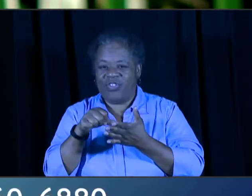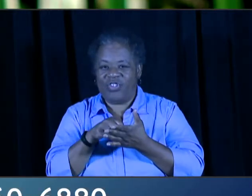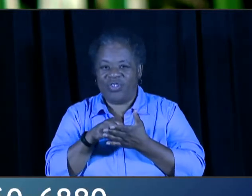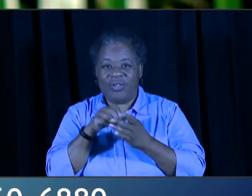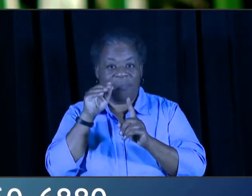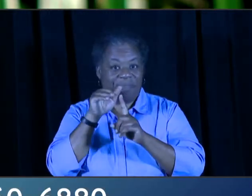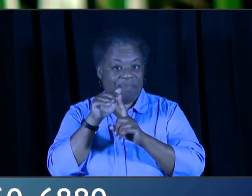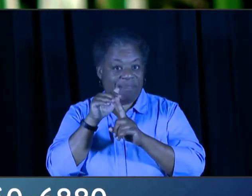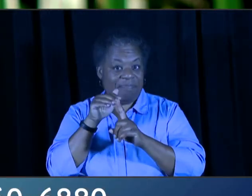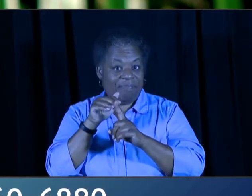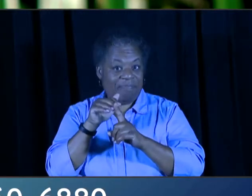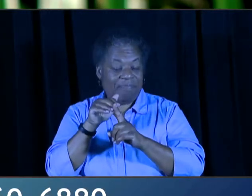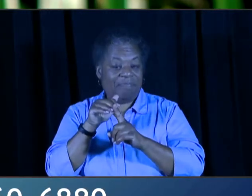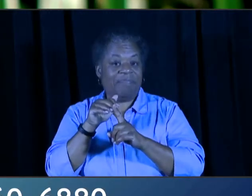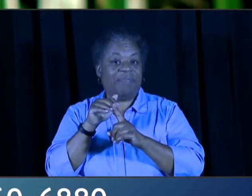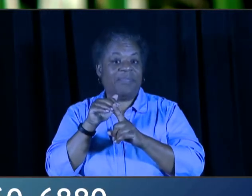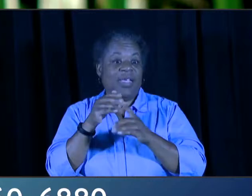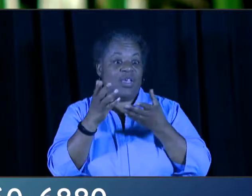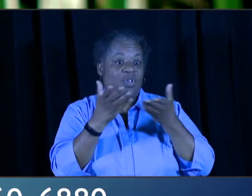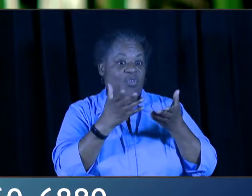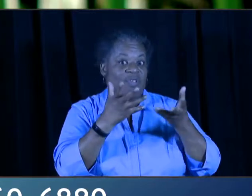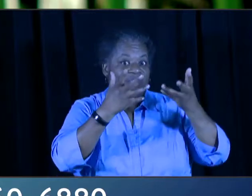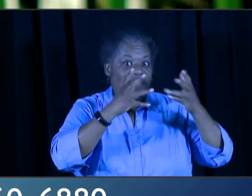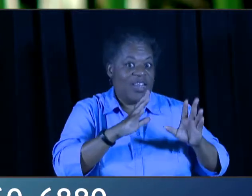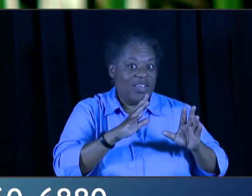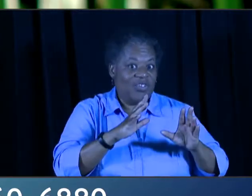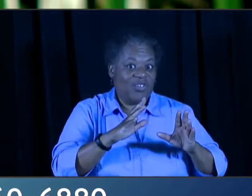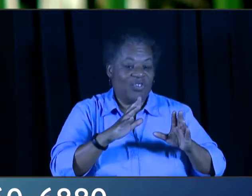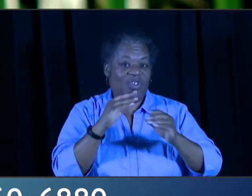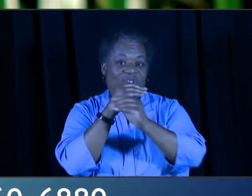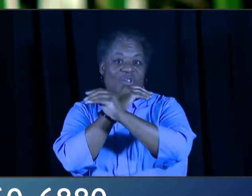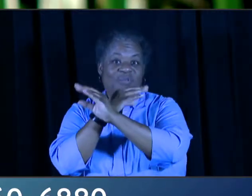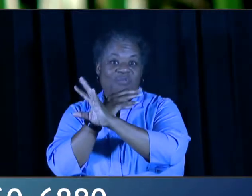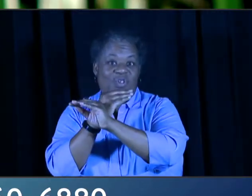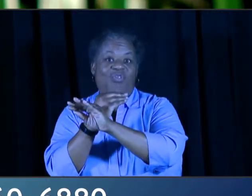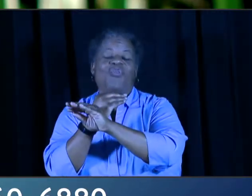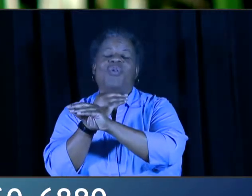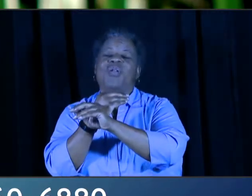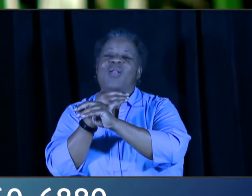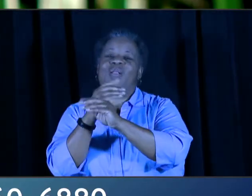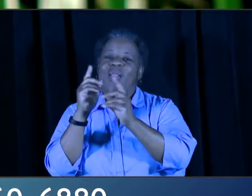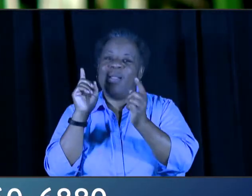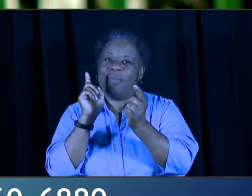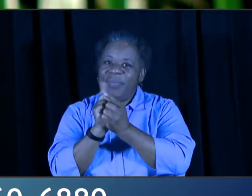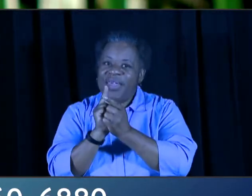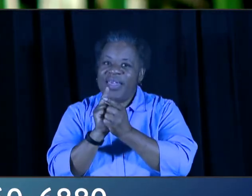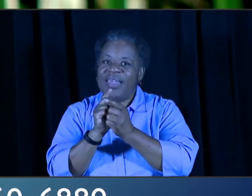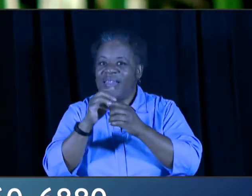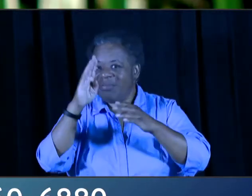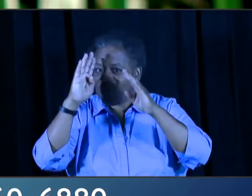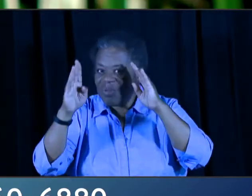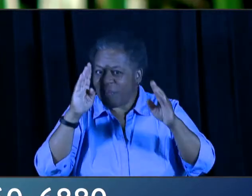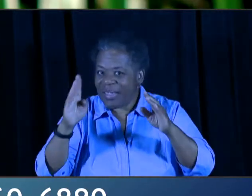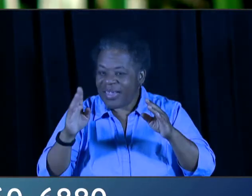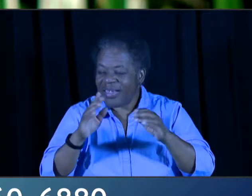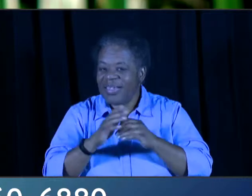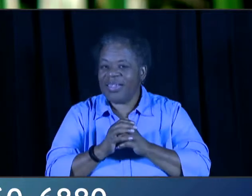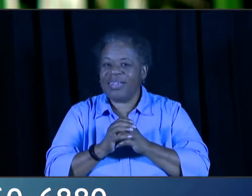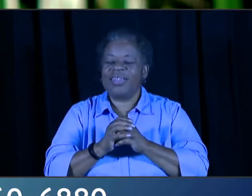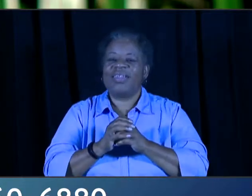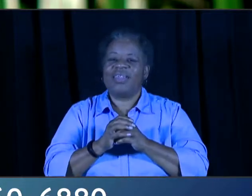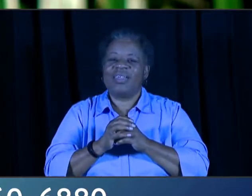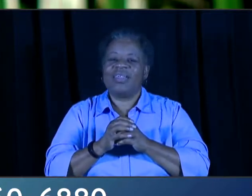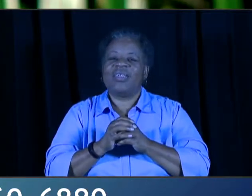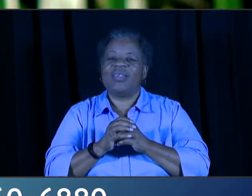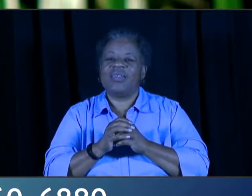we'll be hosting a virtual meet and greet after the service. If you're newer to Grace or want to learn more about who we are or ways to